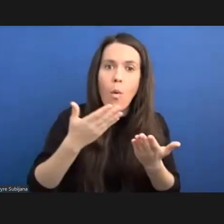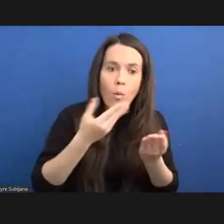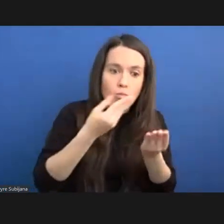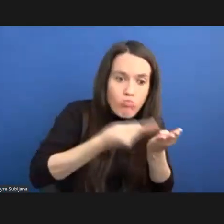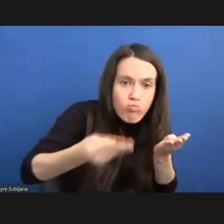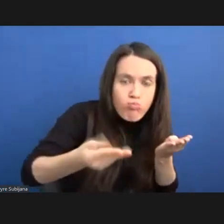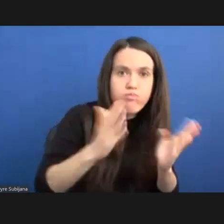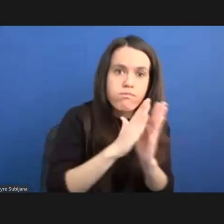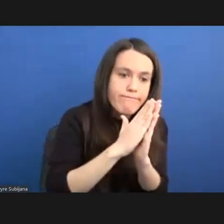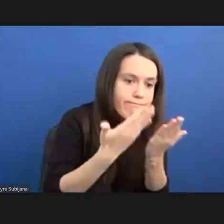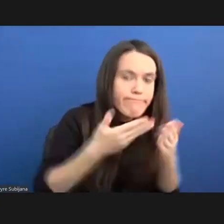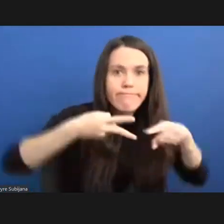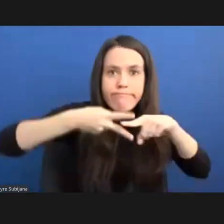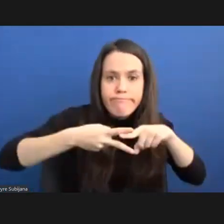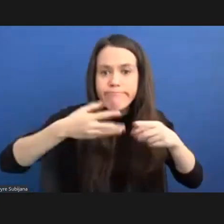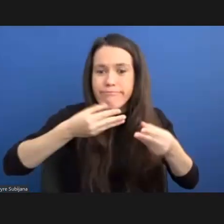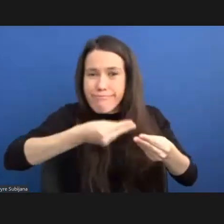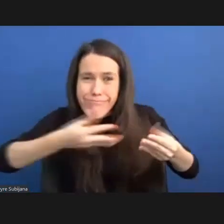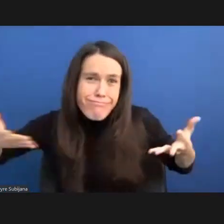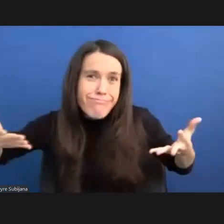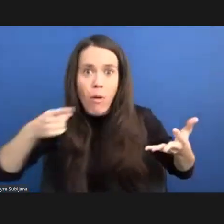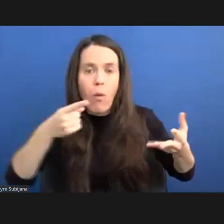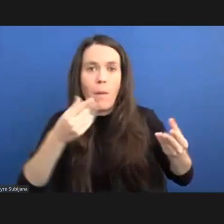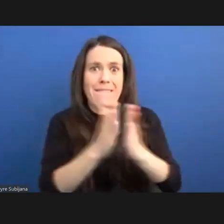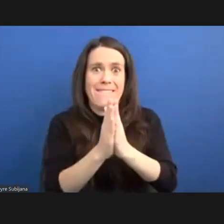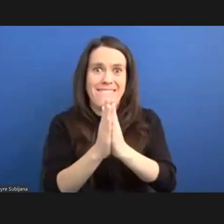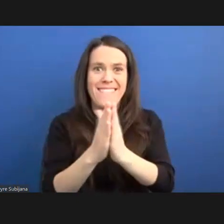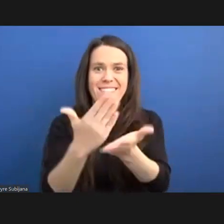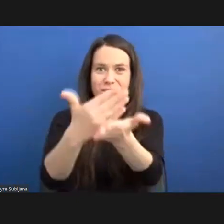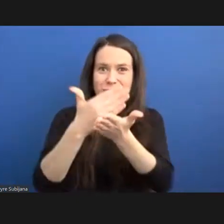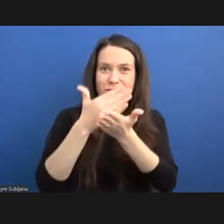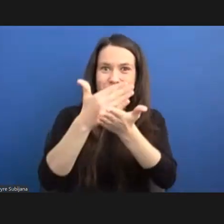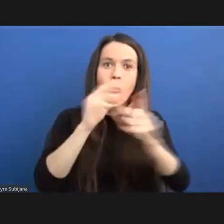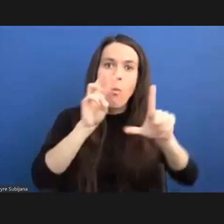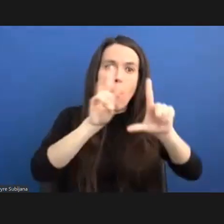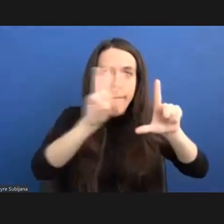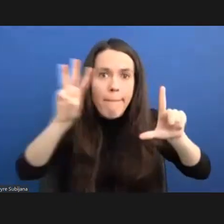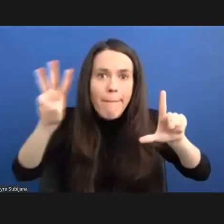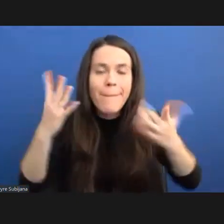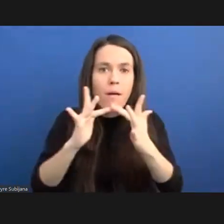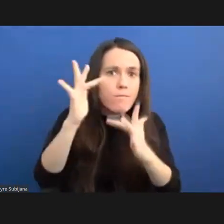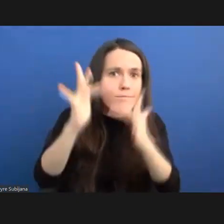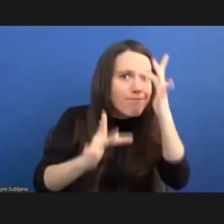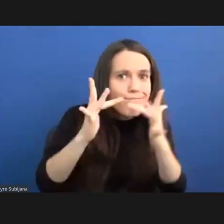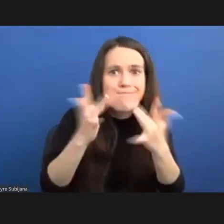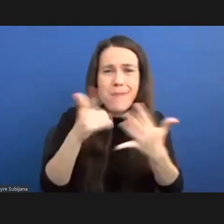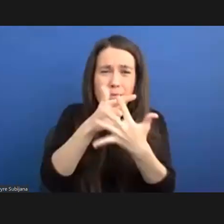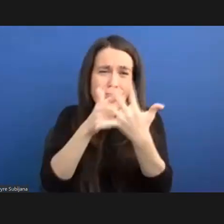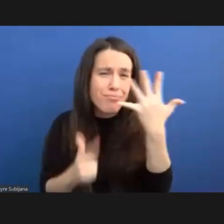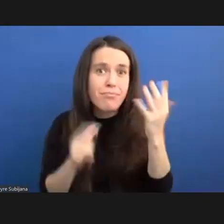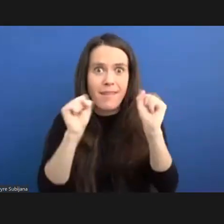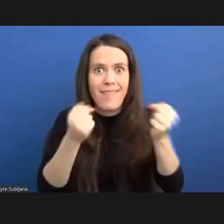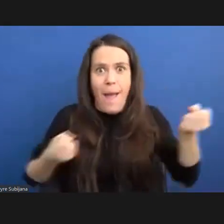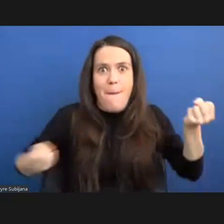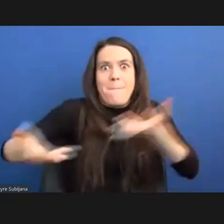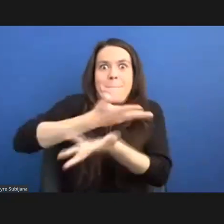this is not this is an opportunity for those of us who are all working in the similar field and have the same concerns